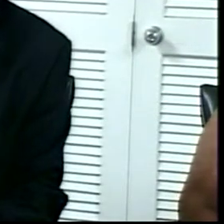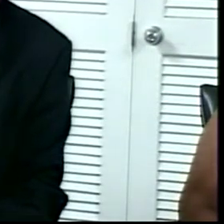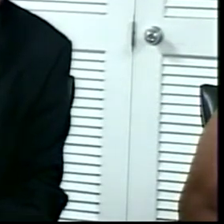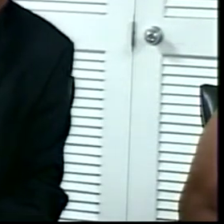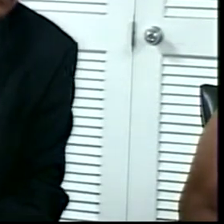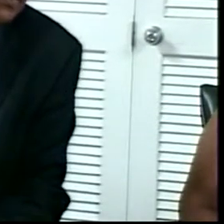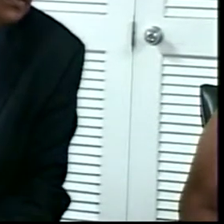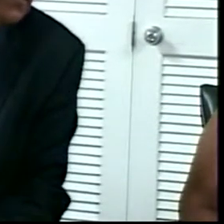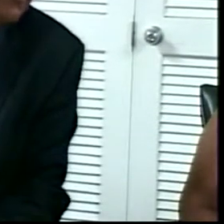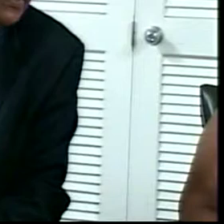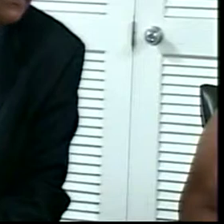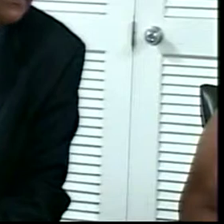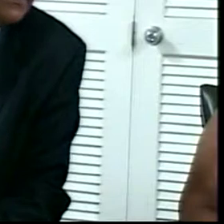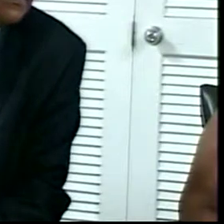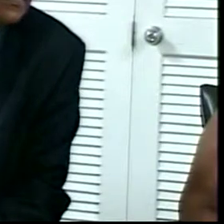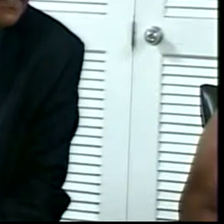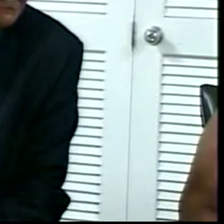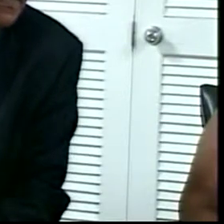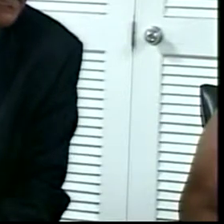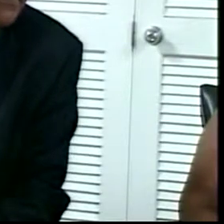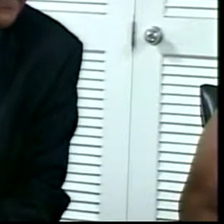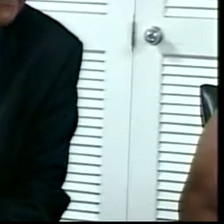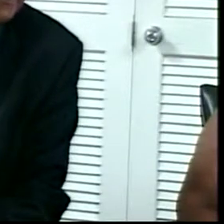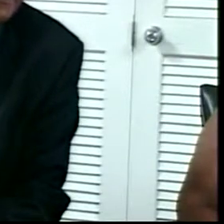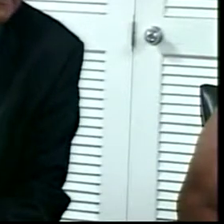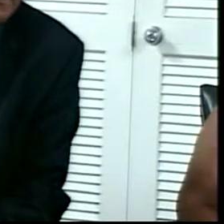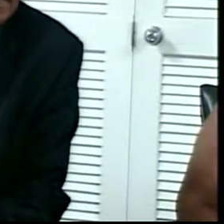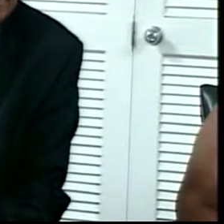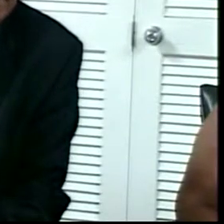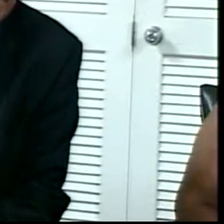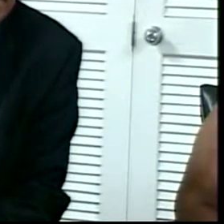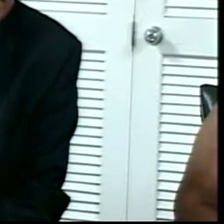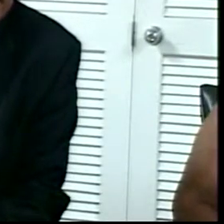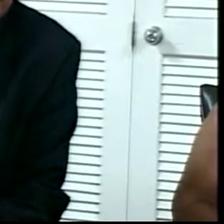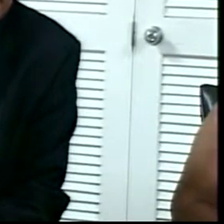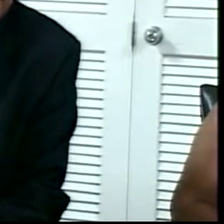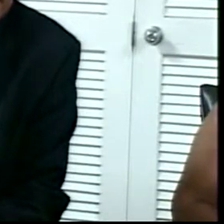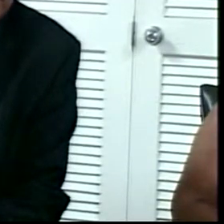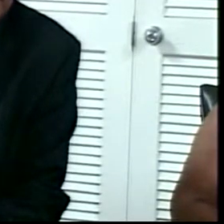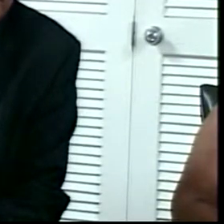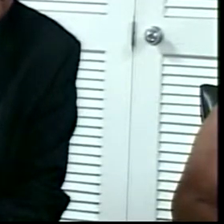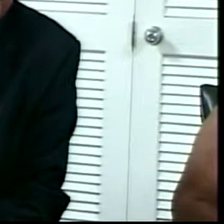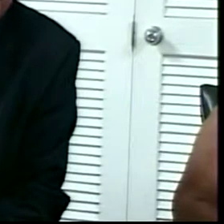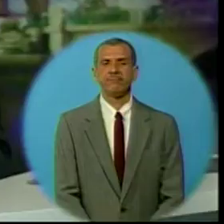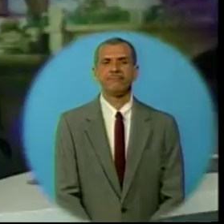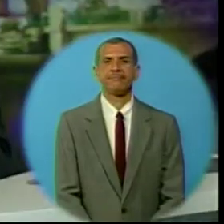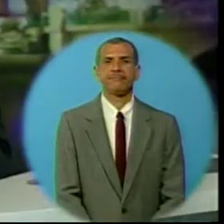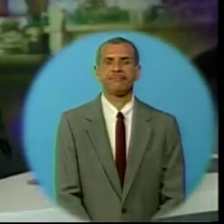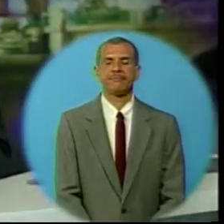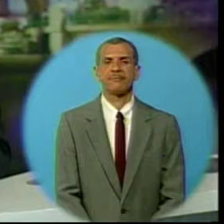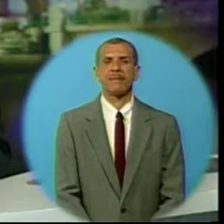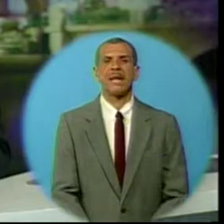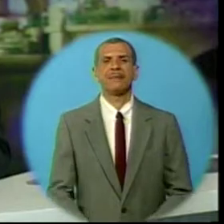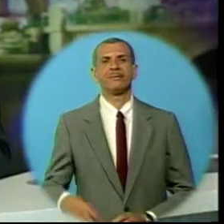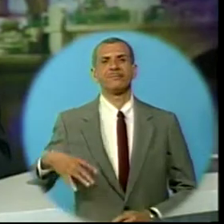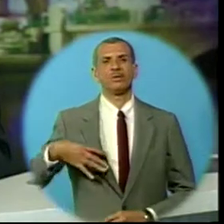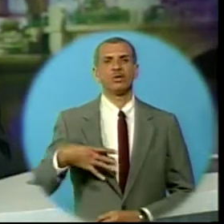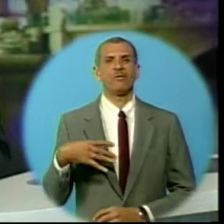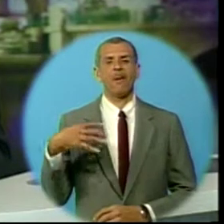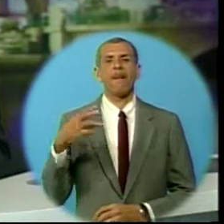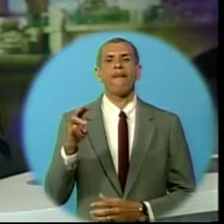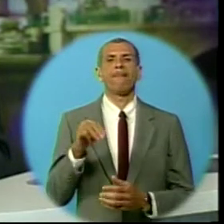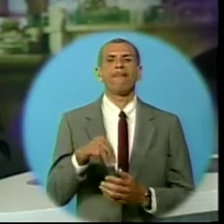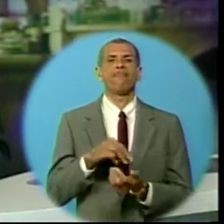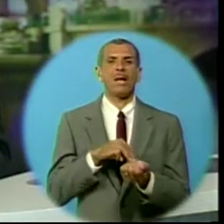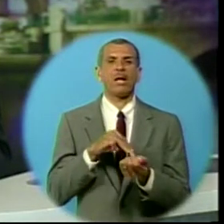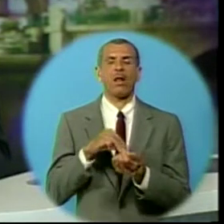place, including surveillance, that are being put in effect. Chief Medical Officer Dr. Joyce